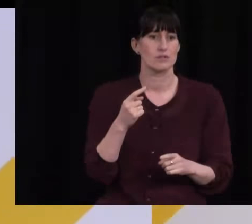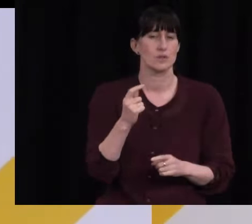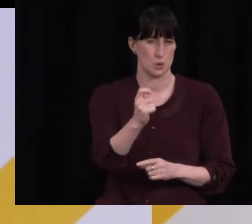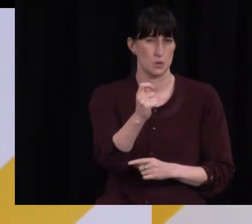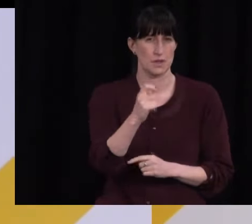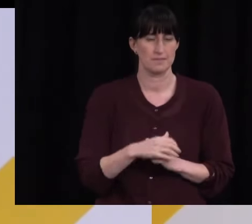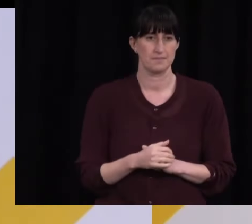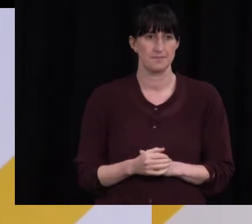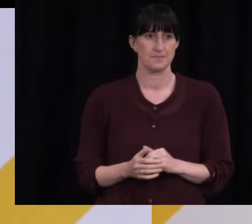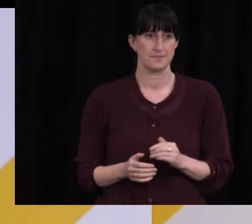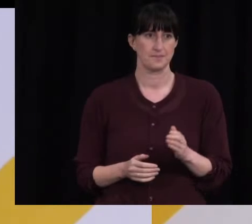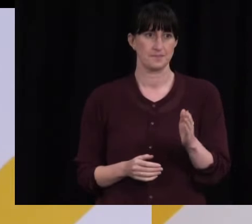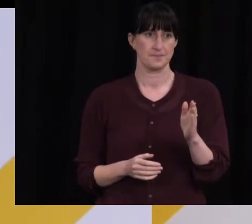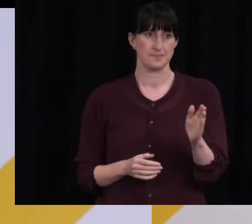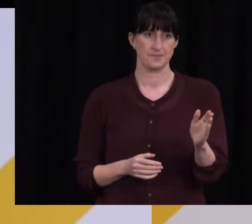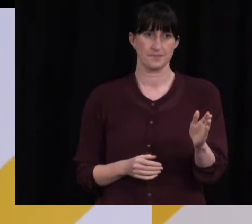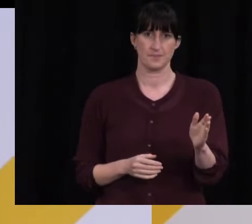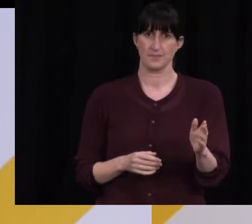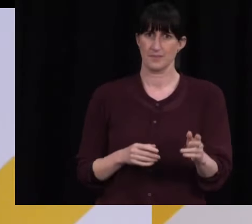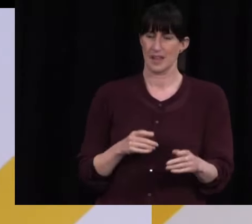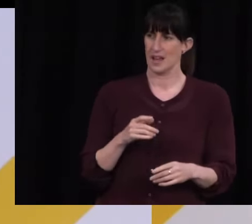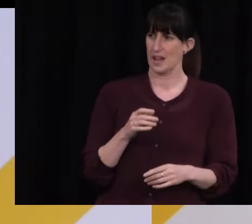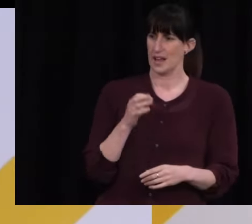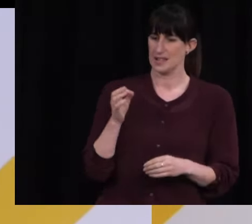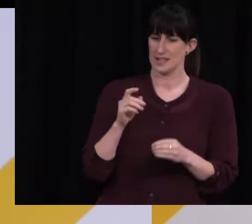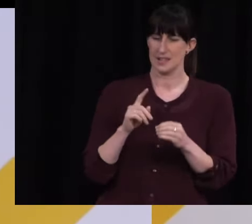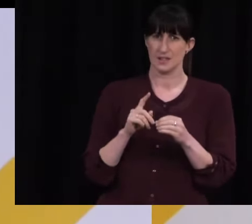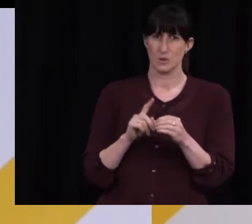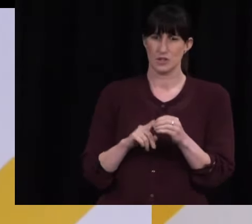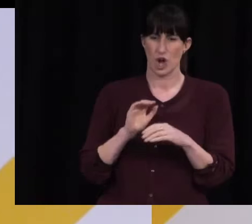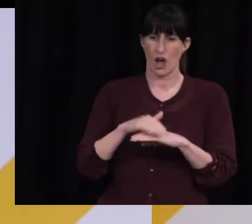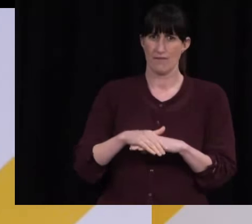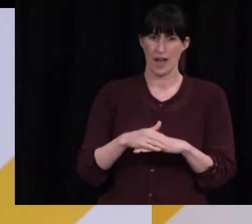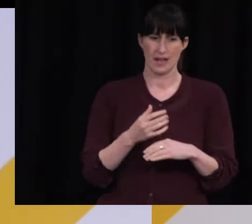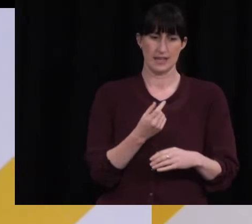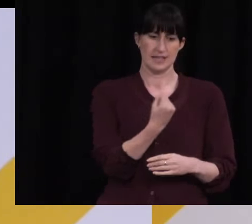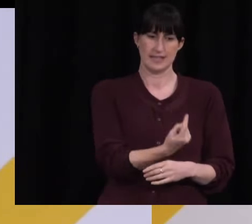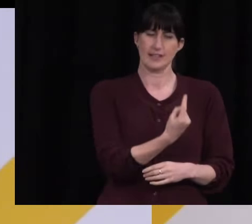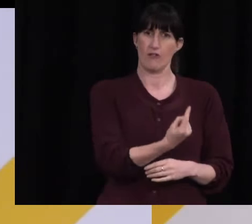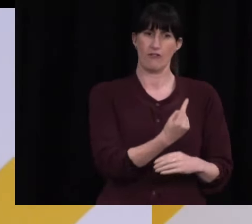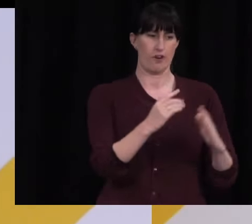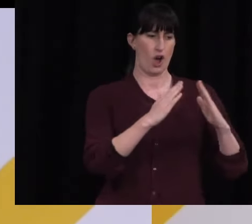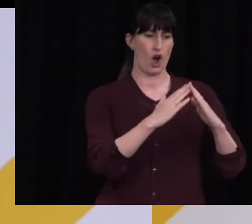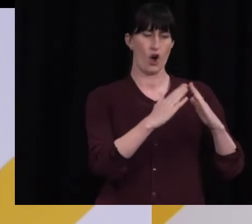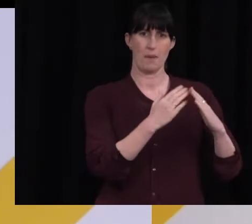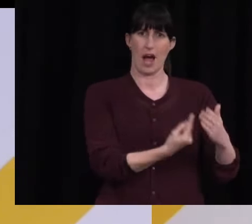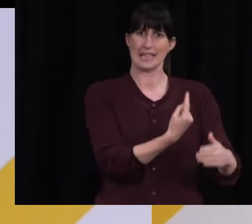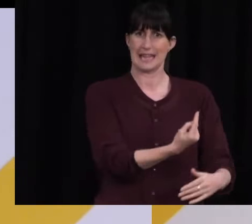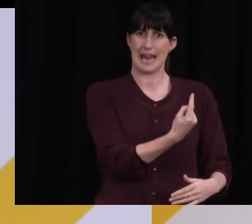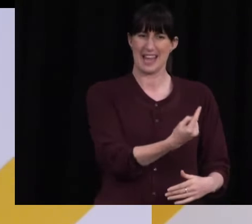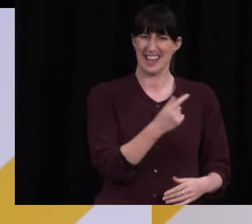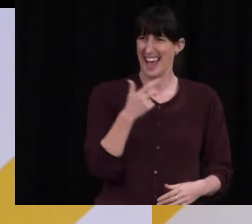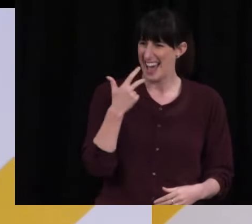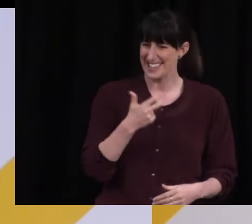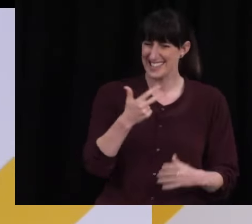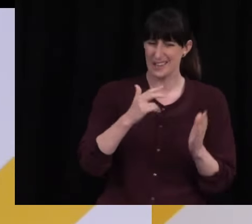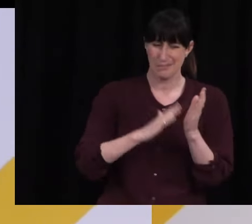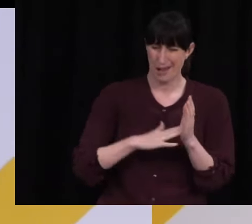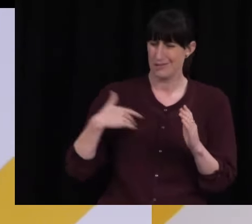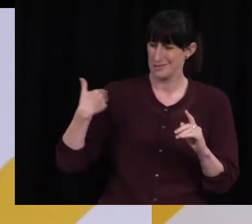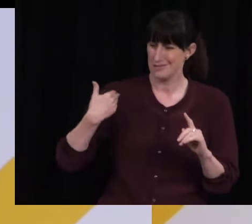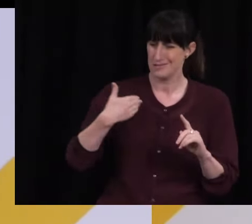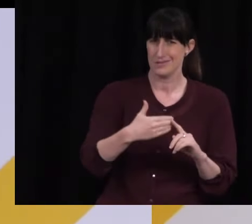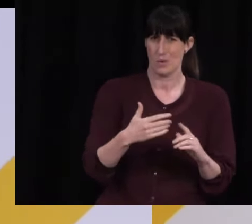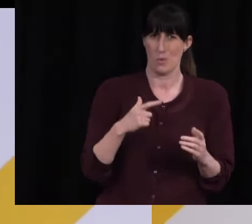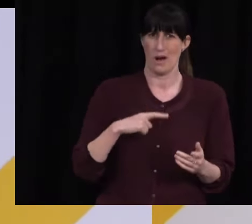taken 18 months to trial isolating at home? You will have seen from the rigorous